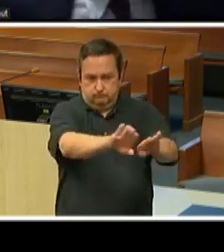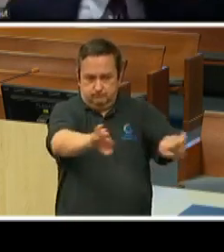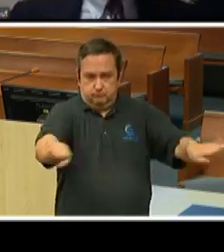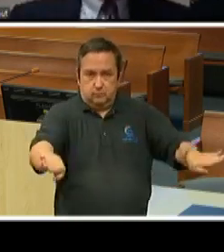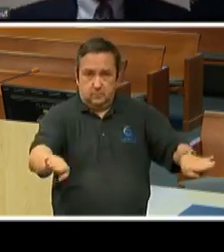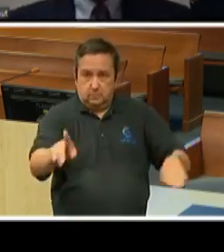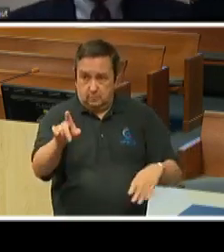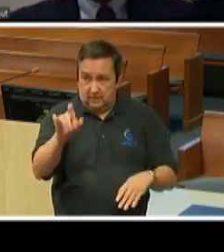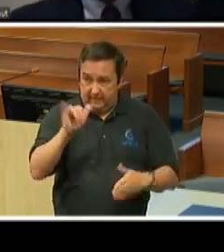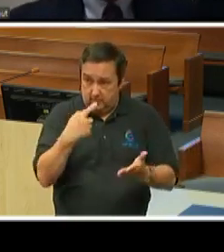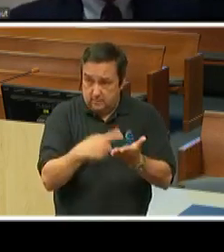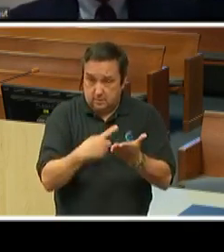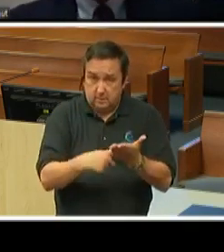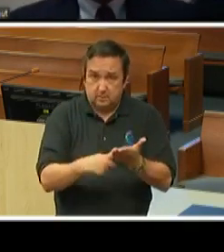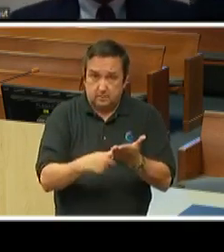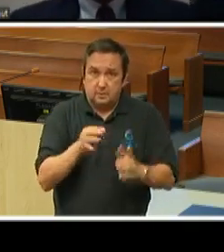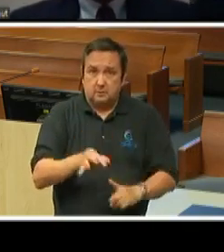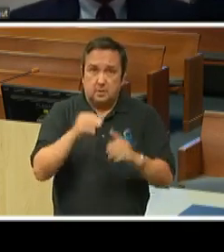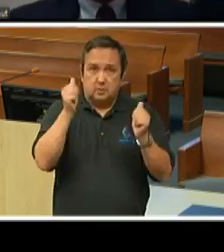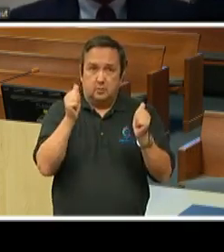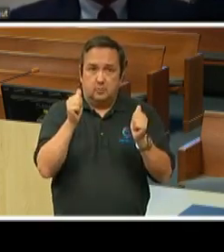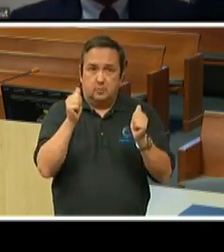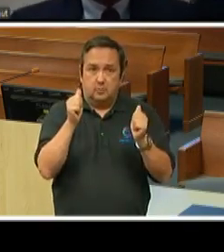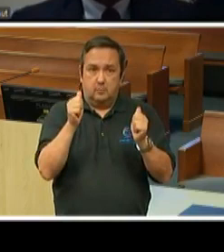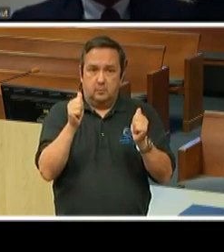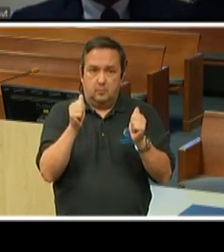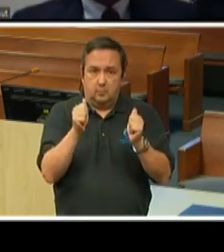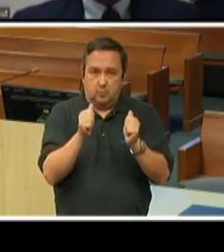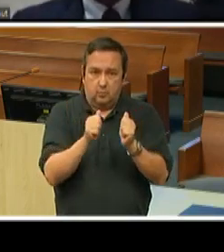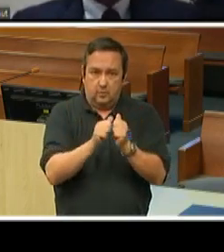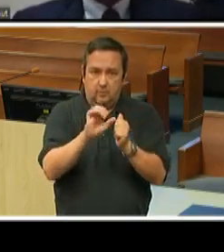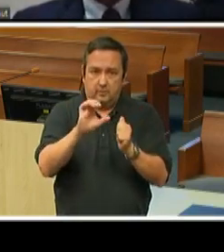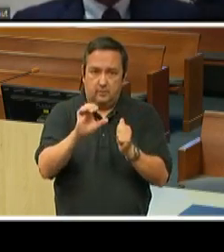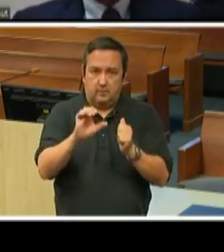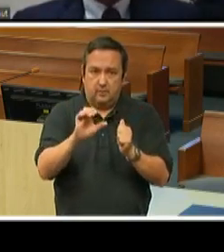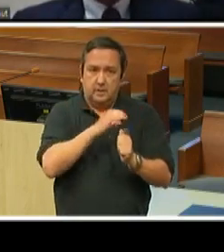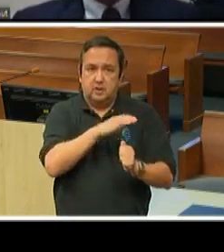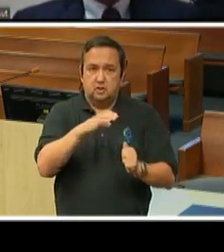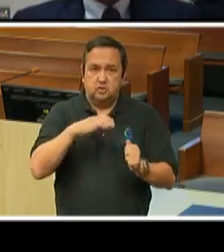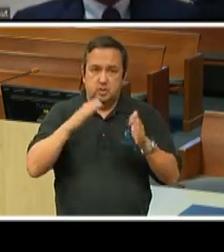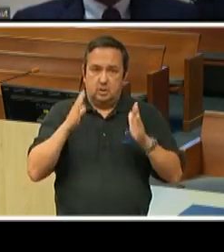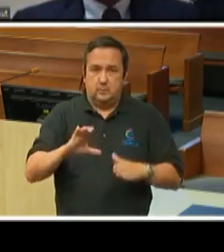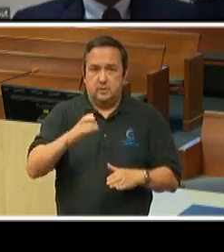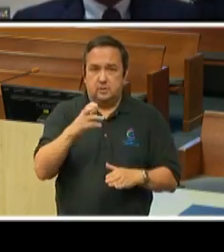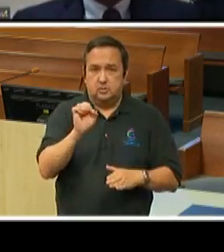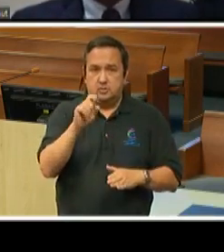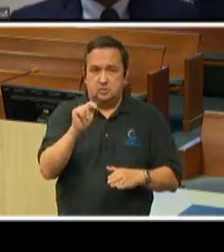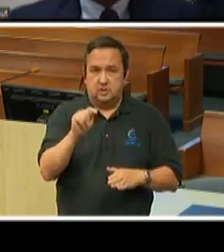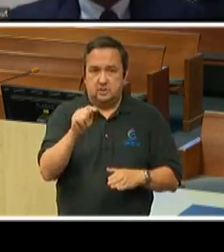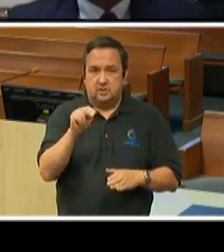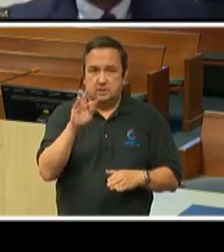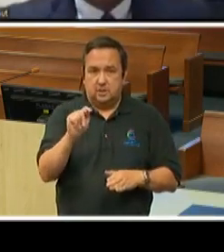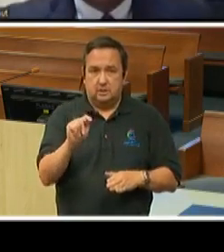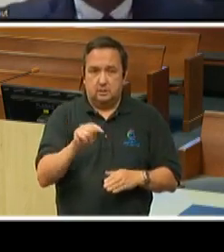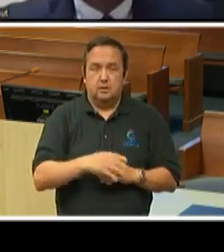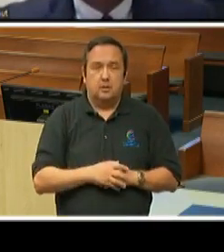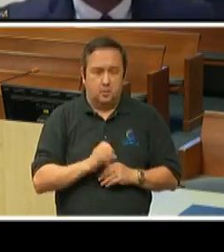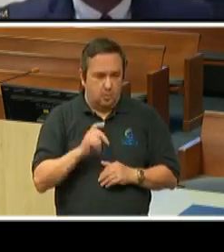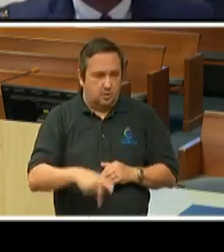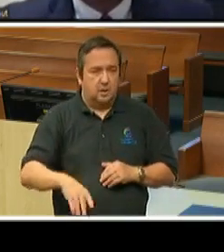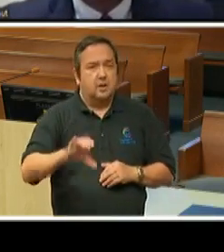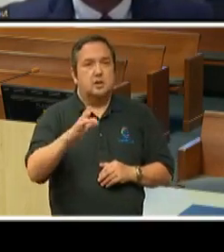everybody had discussed, especially with Commissioner Chestnut now arriving and not being part of that. Yeah, Chuck, the way